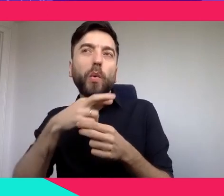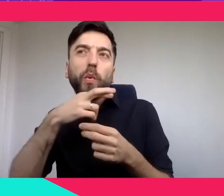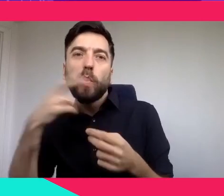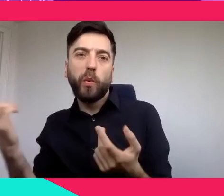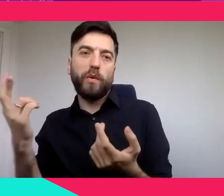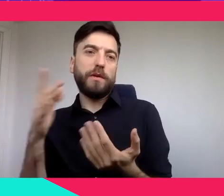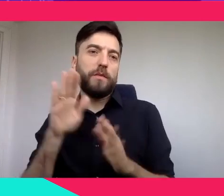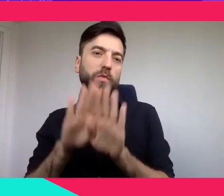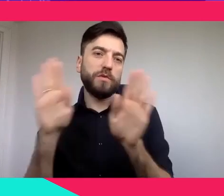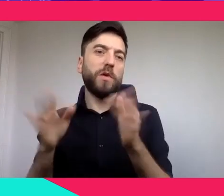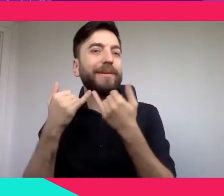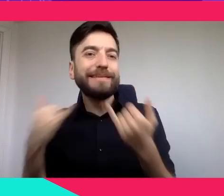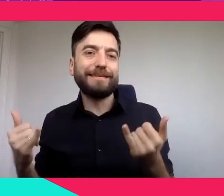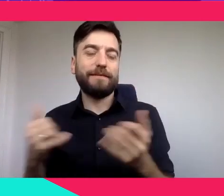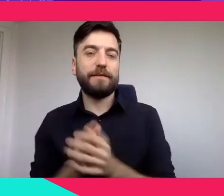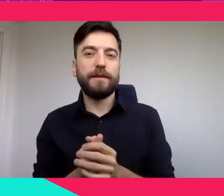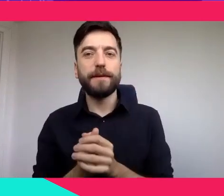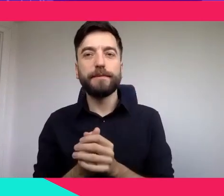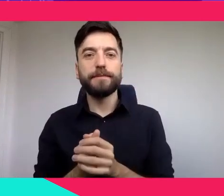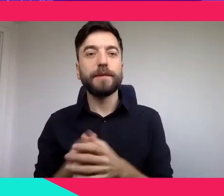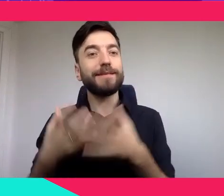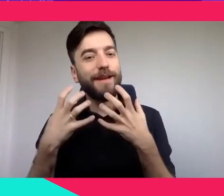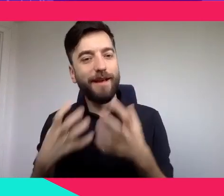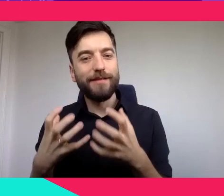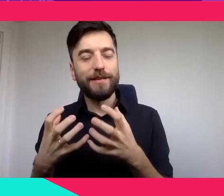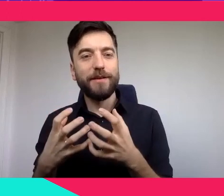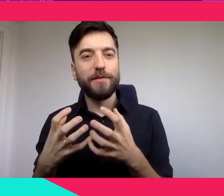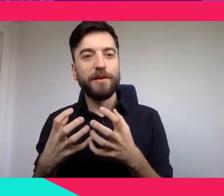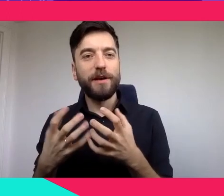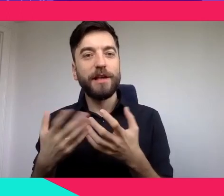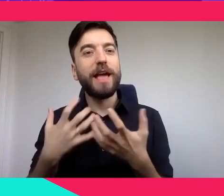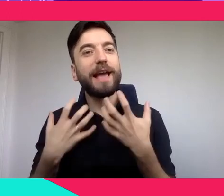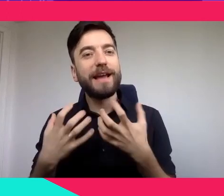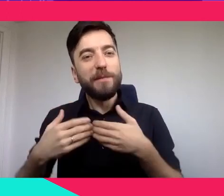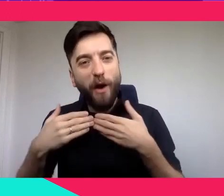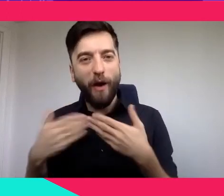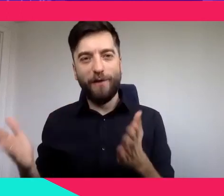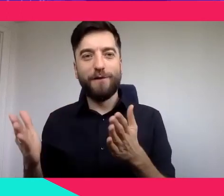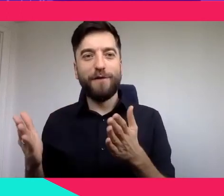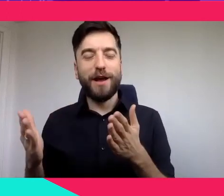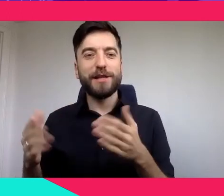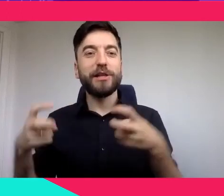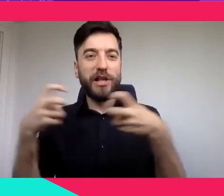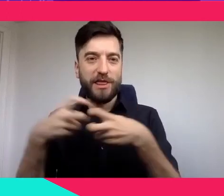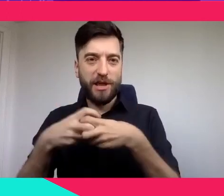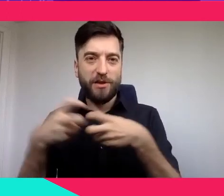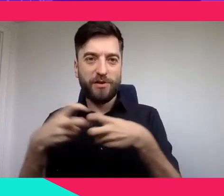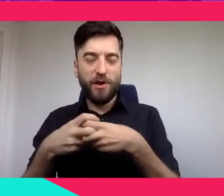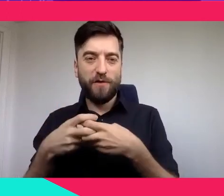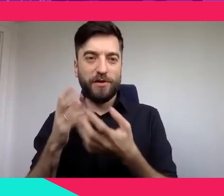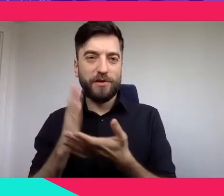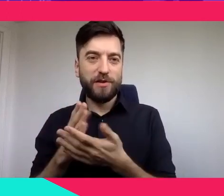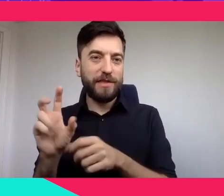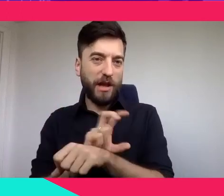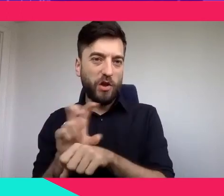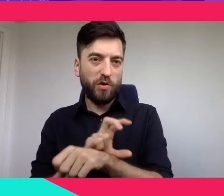Being SMK Open is not just about opening up the online collection in technological terms. It's also very much